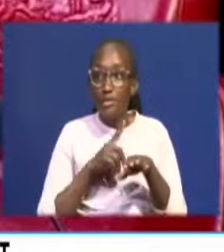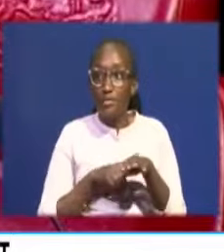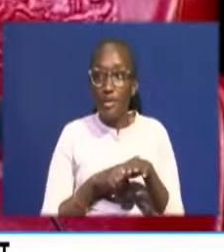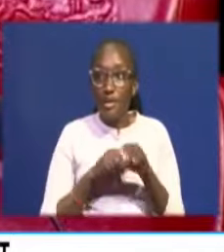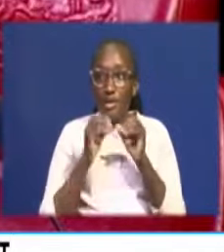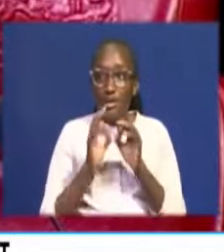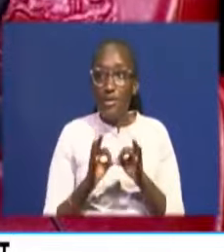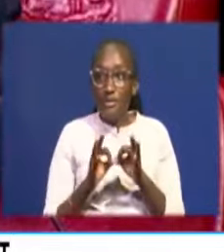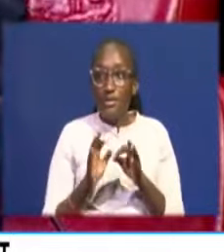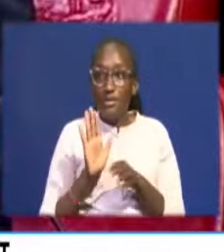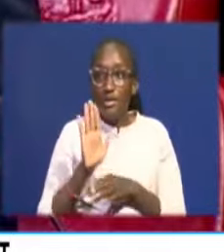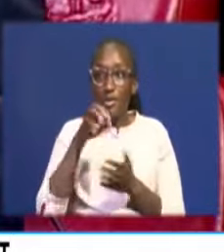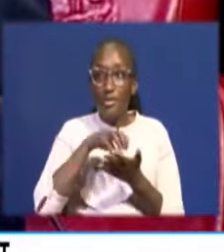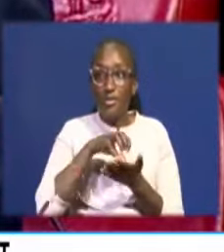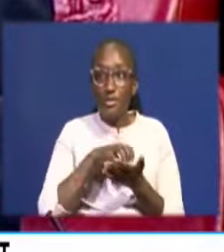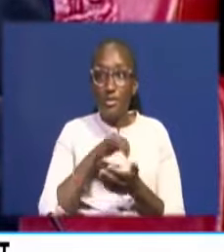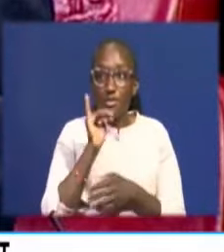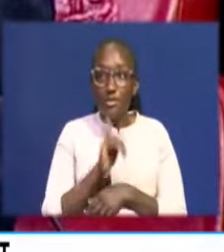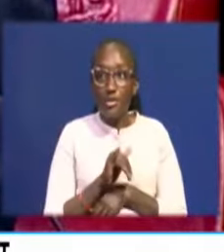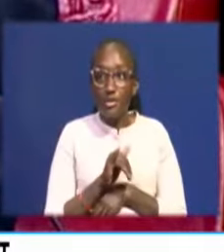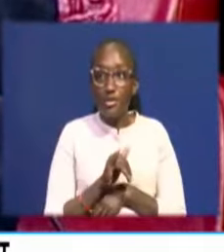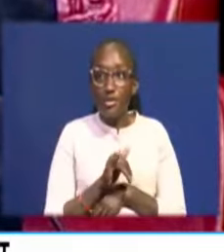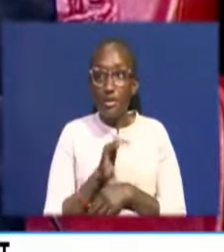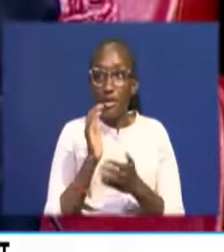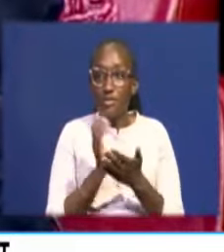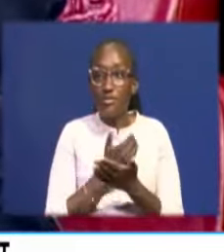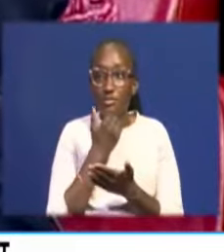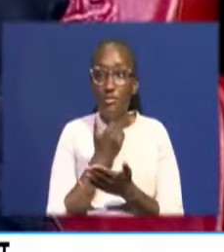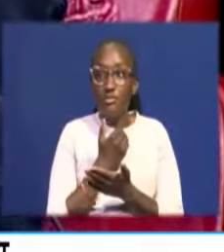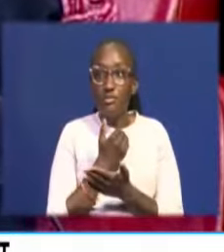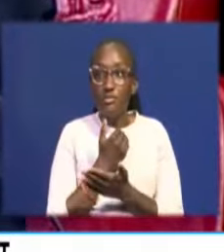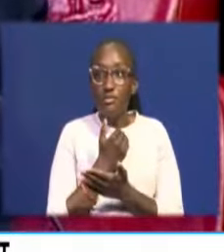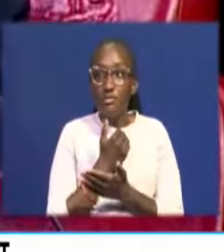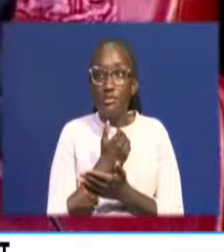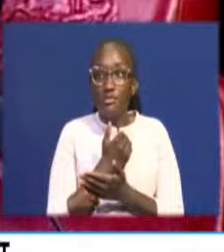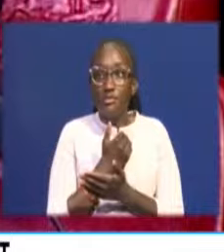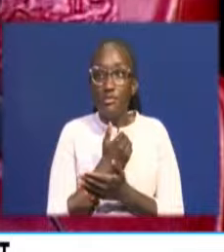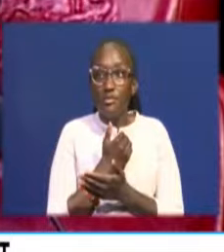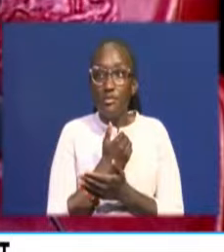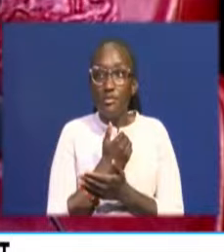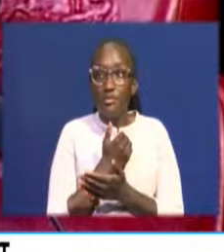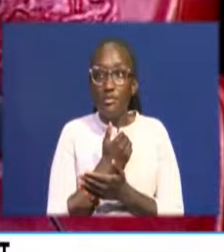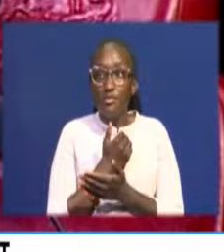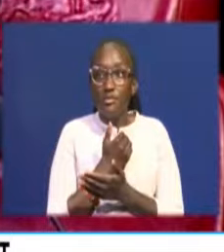So if it is still their position that they can still waive cross-examining the rest, I think,